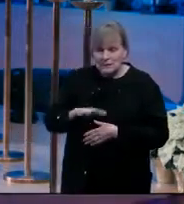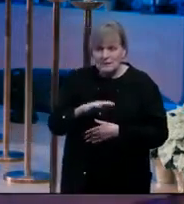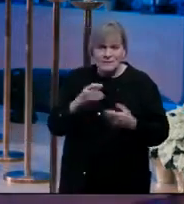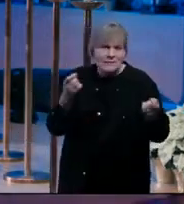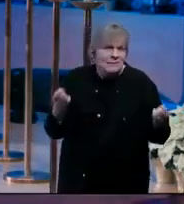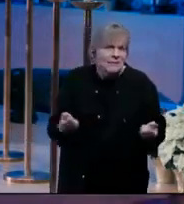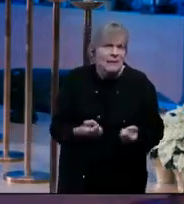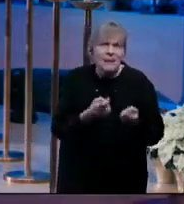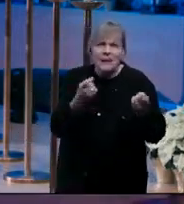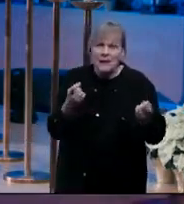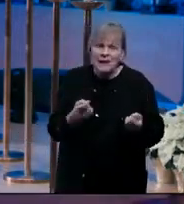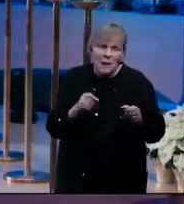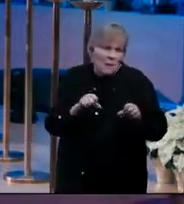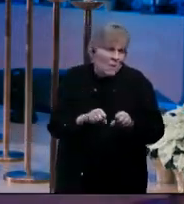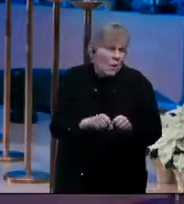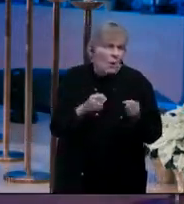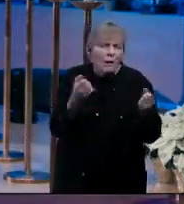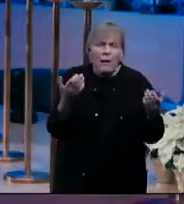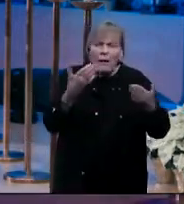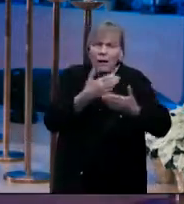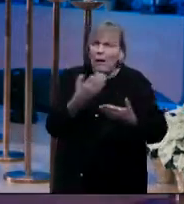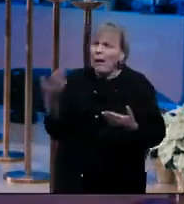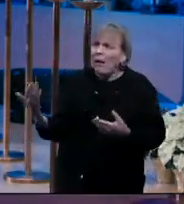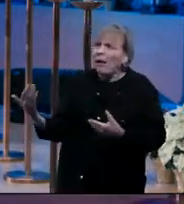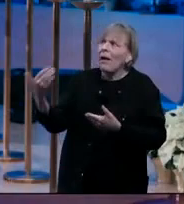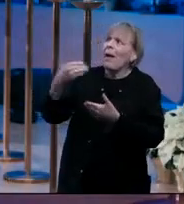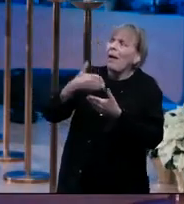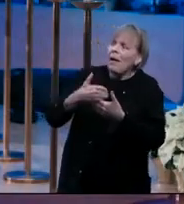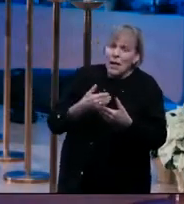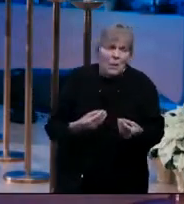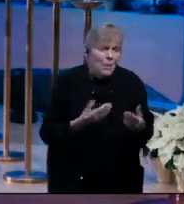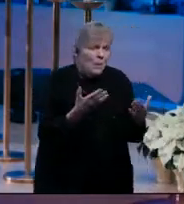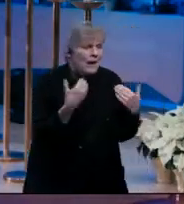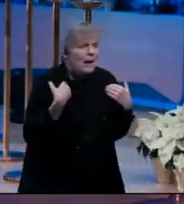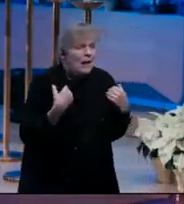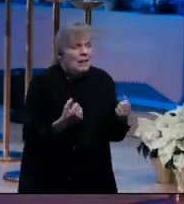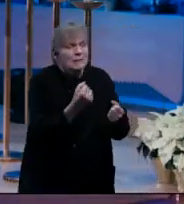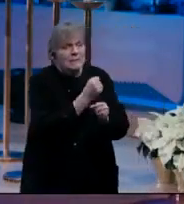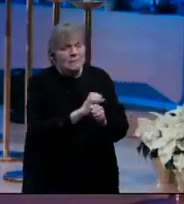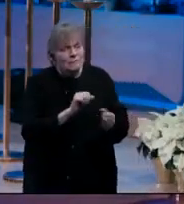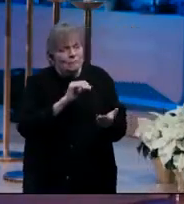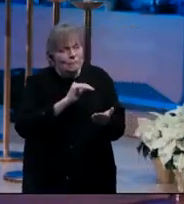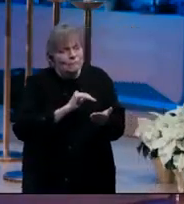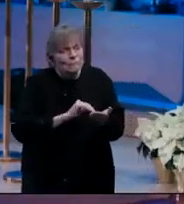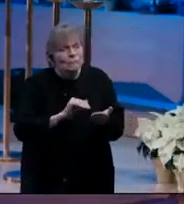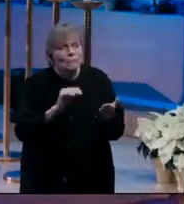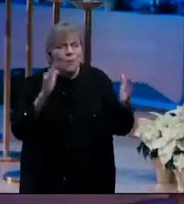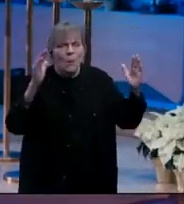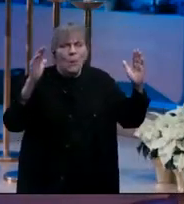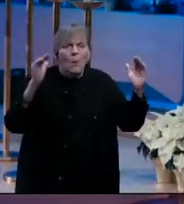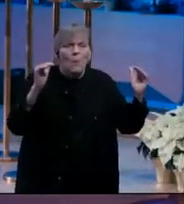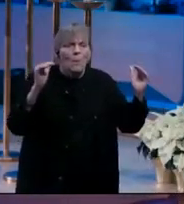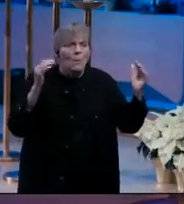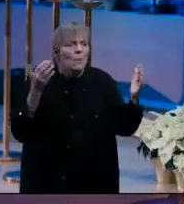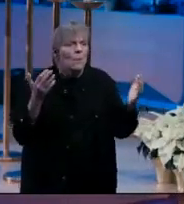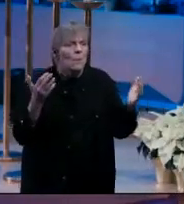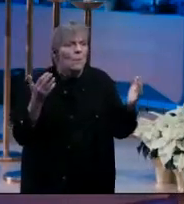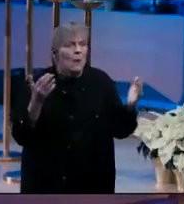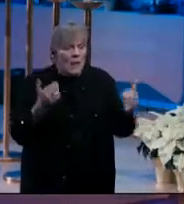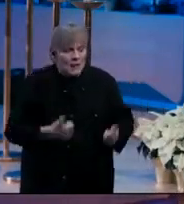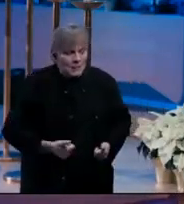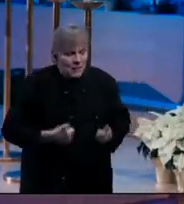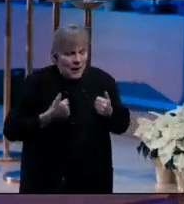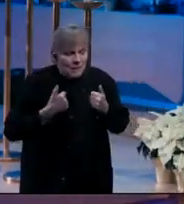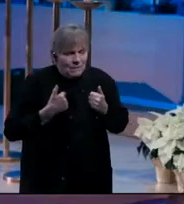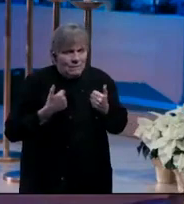fallen into sin, that is broken, and to bring healing, to bring redemption, to bring forgiveness, to bring hope, and to bring life.